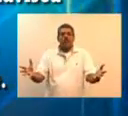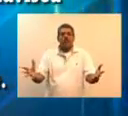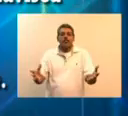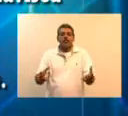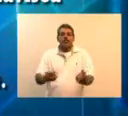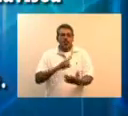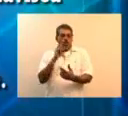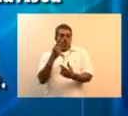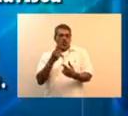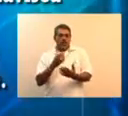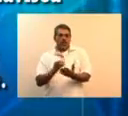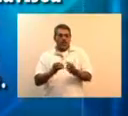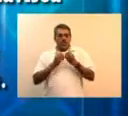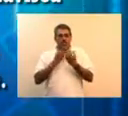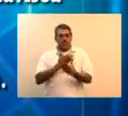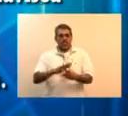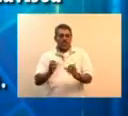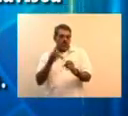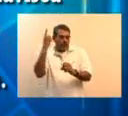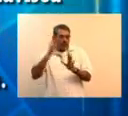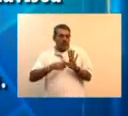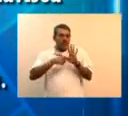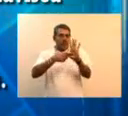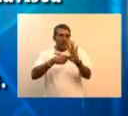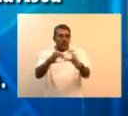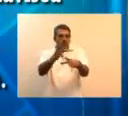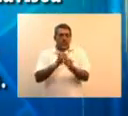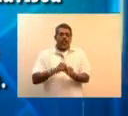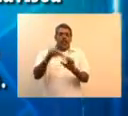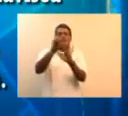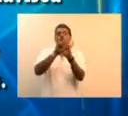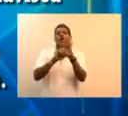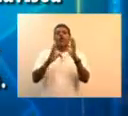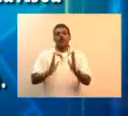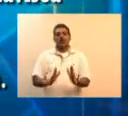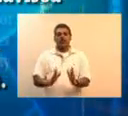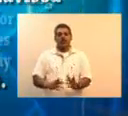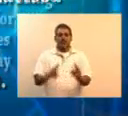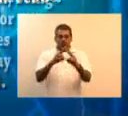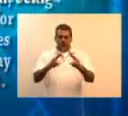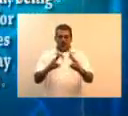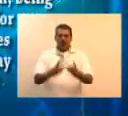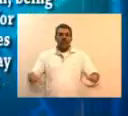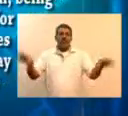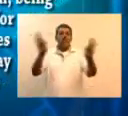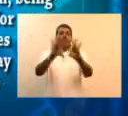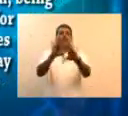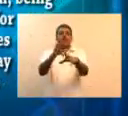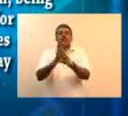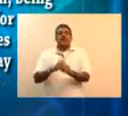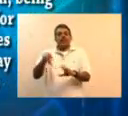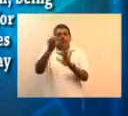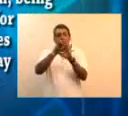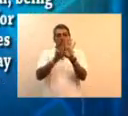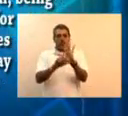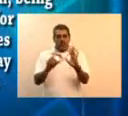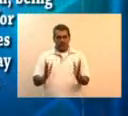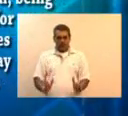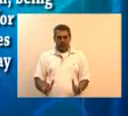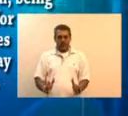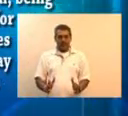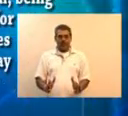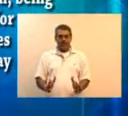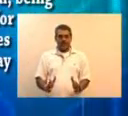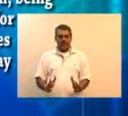guide. It is strongly advised to seek legal advice when possible. The Environmental Management